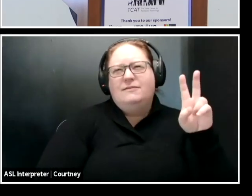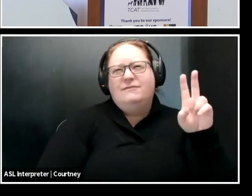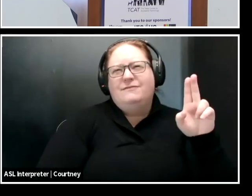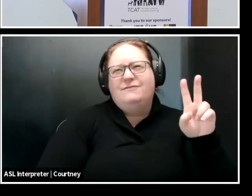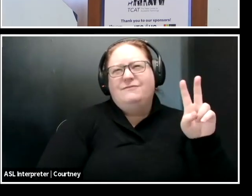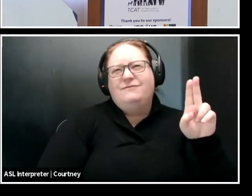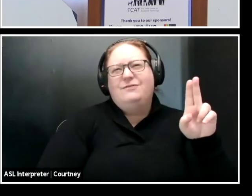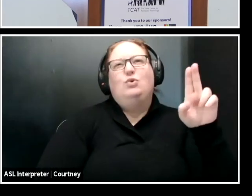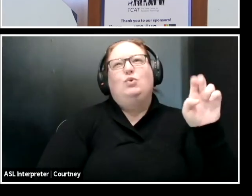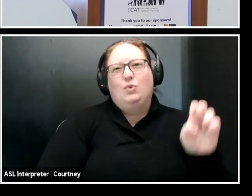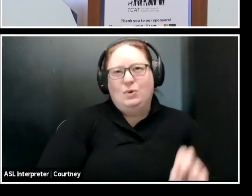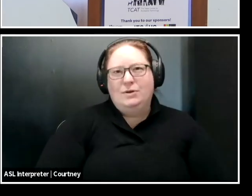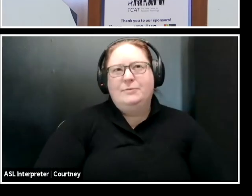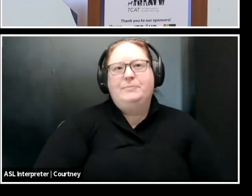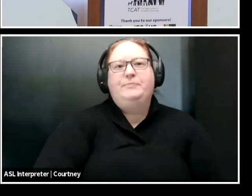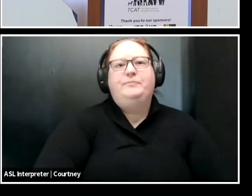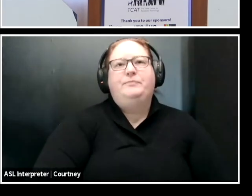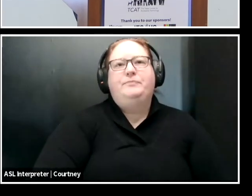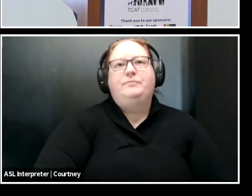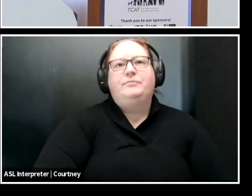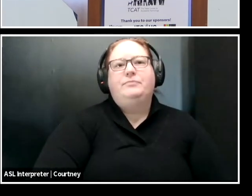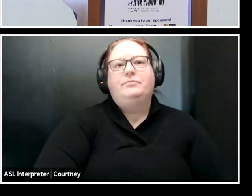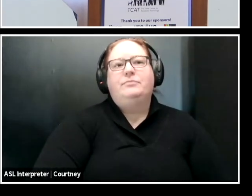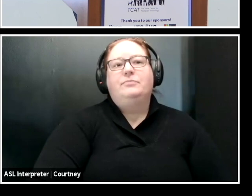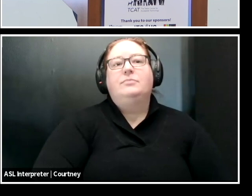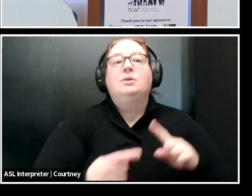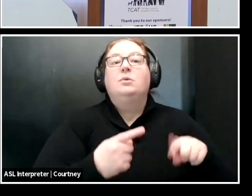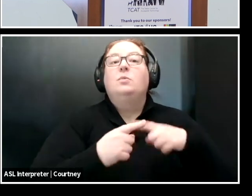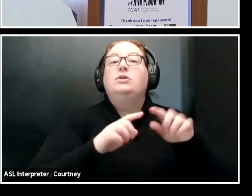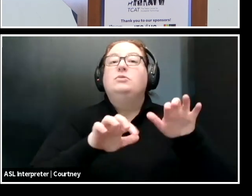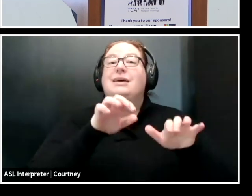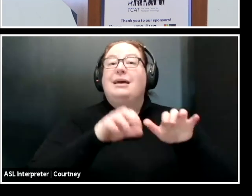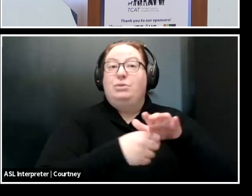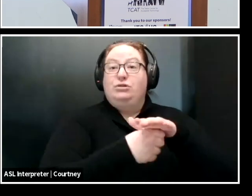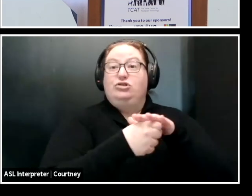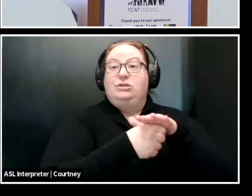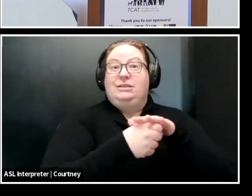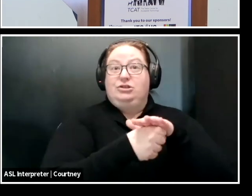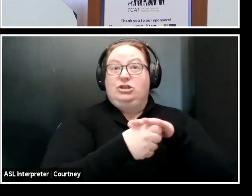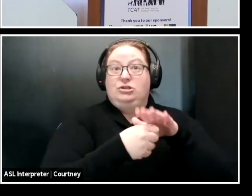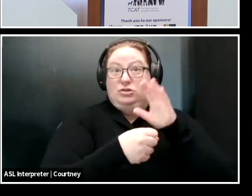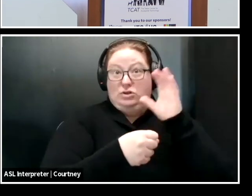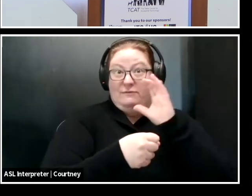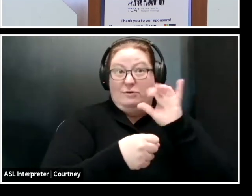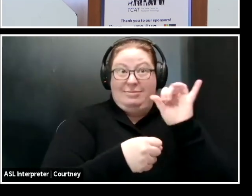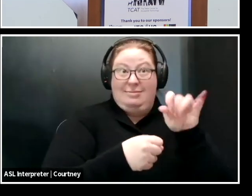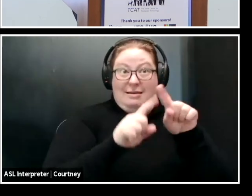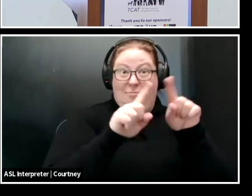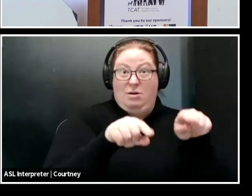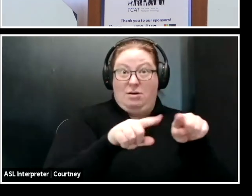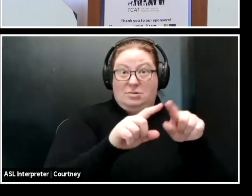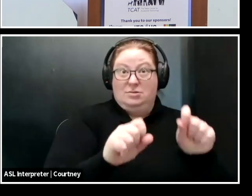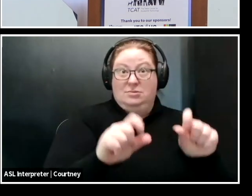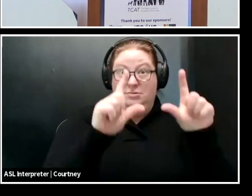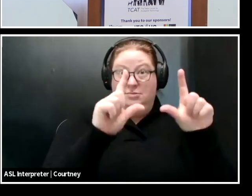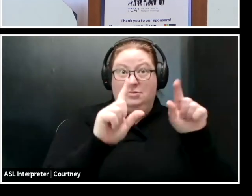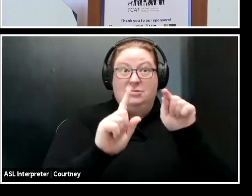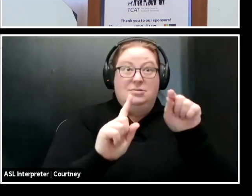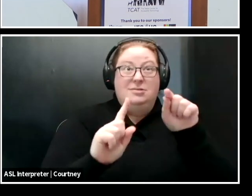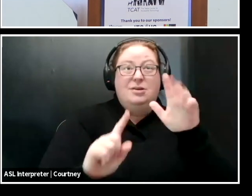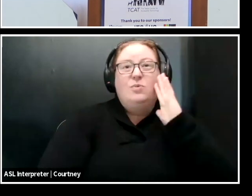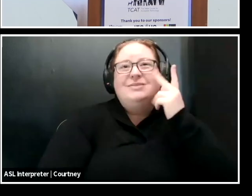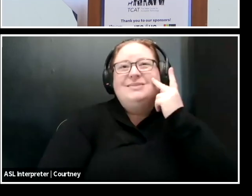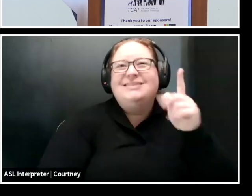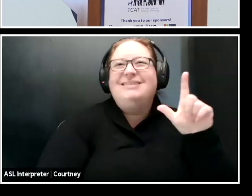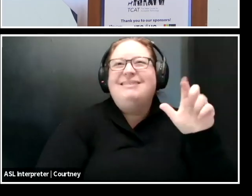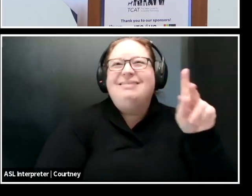The viewer, when you type the jurisdiction you're looking for, this box will pop up with the jurisdiction highlighted, and you'll see a link